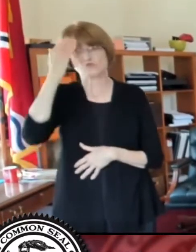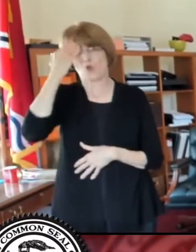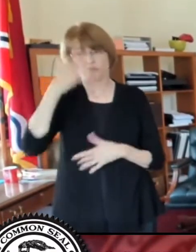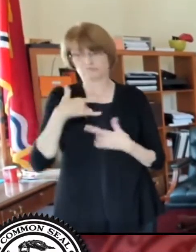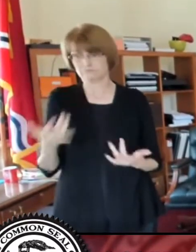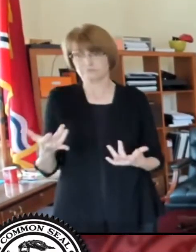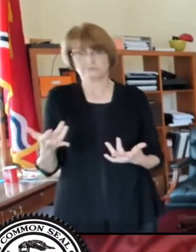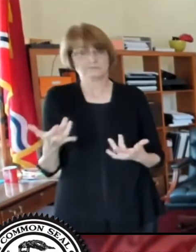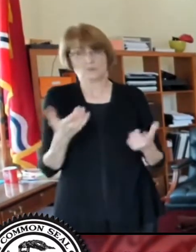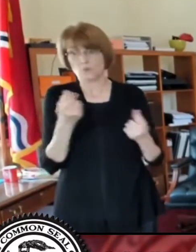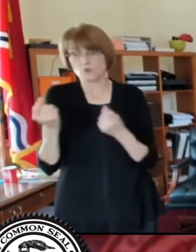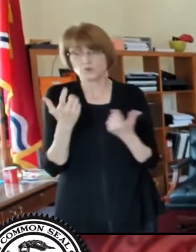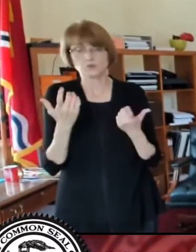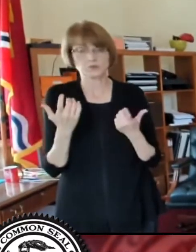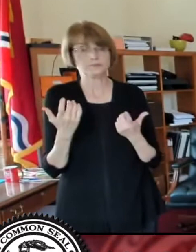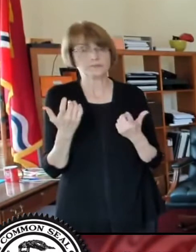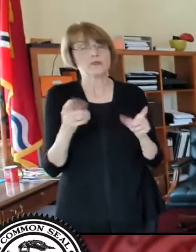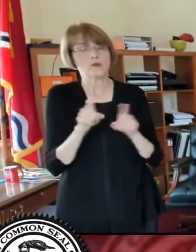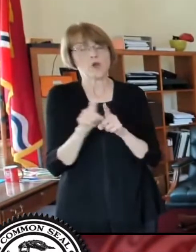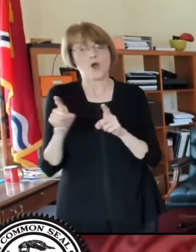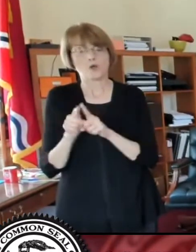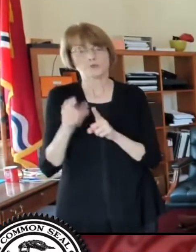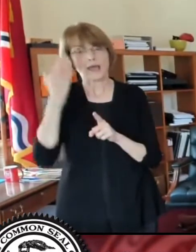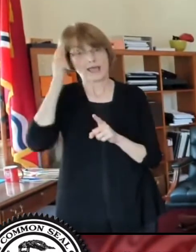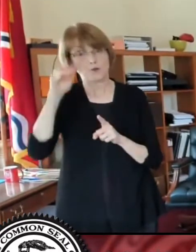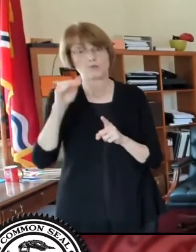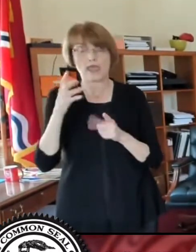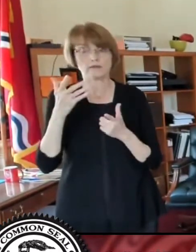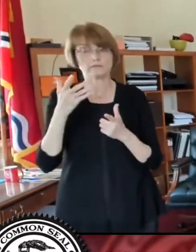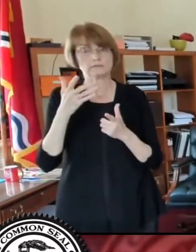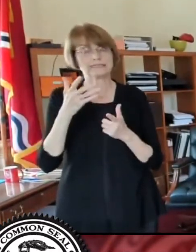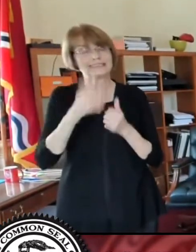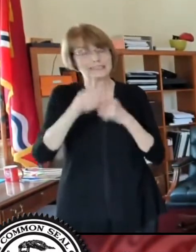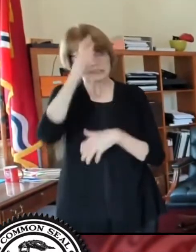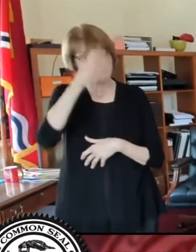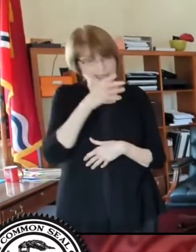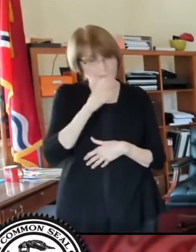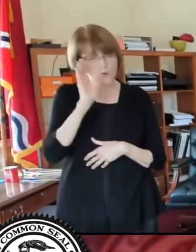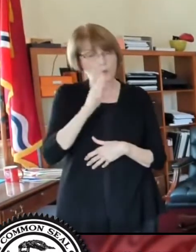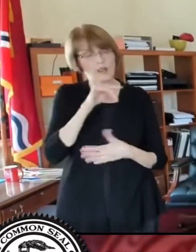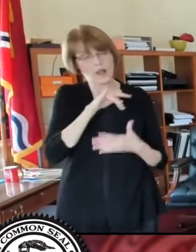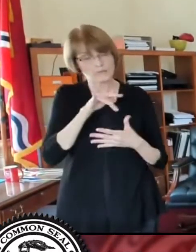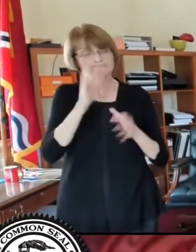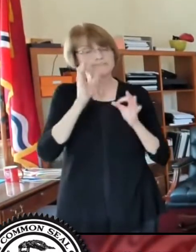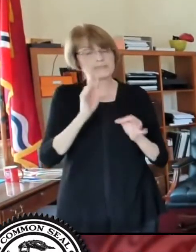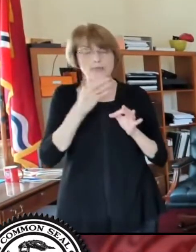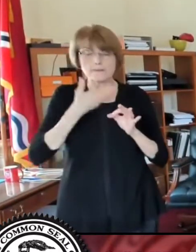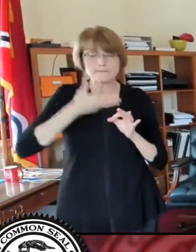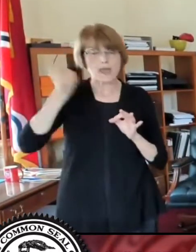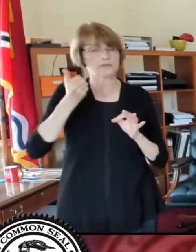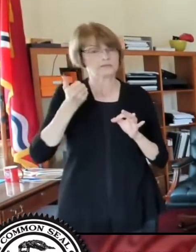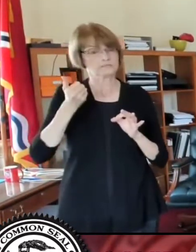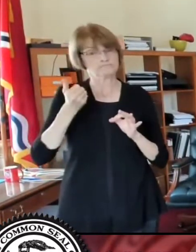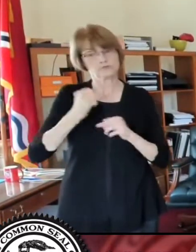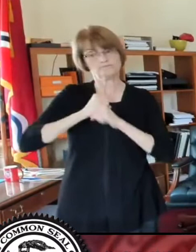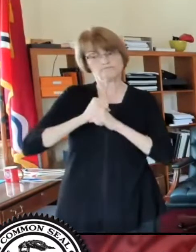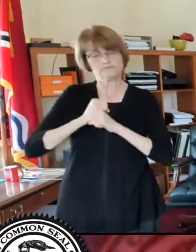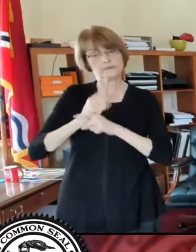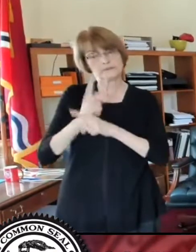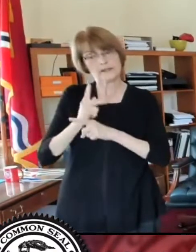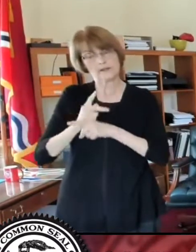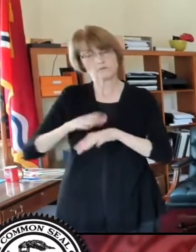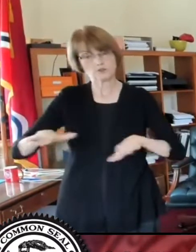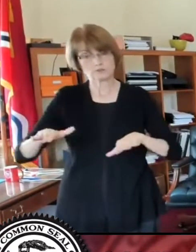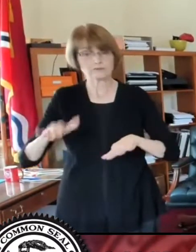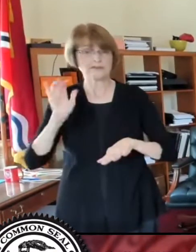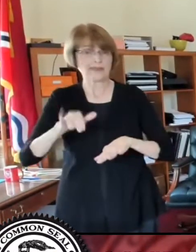you also will make the best decision for your kids, because that's what you do as parents. So